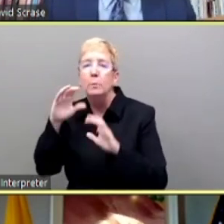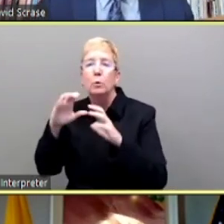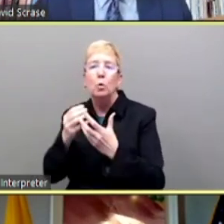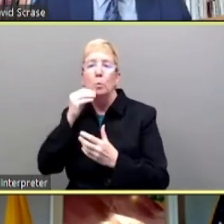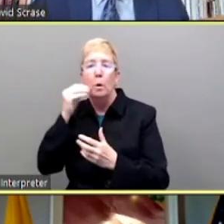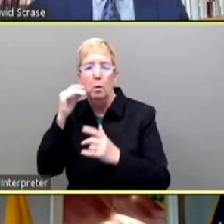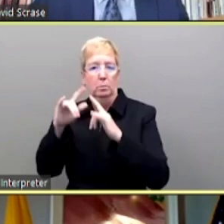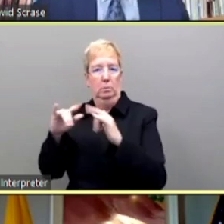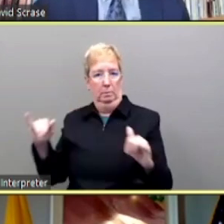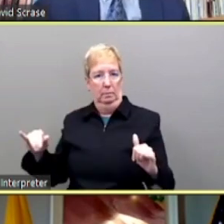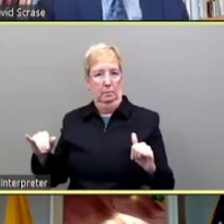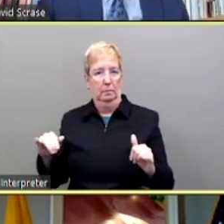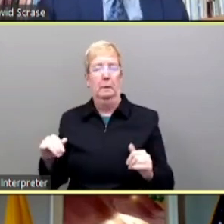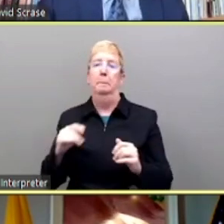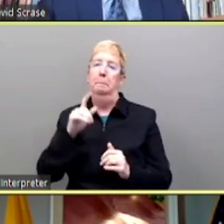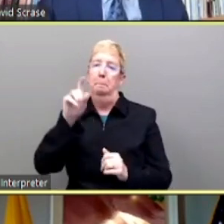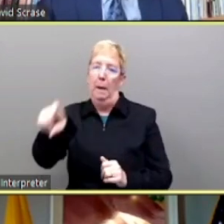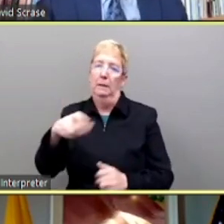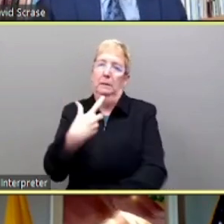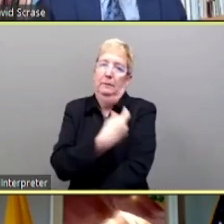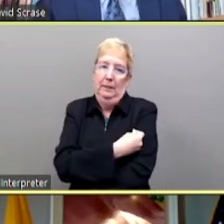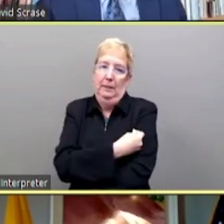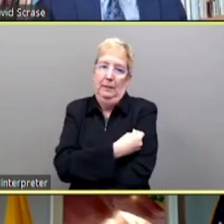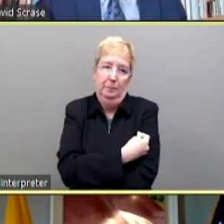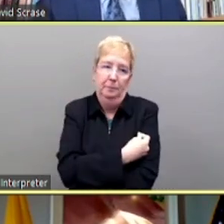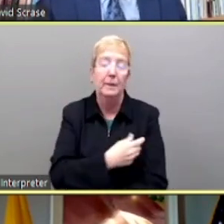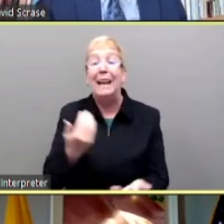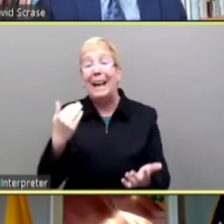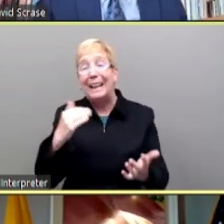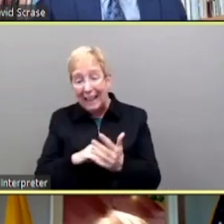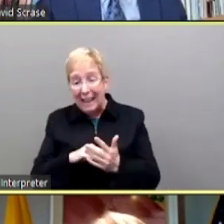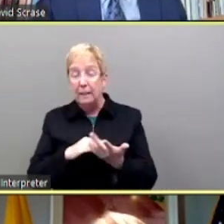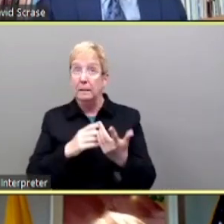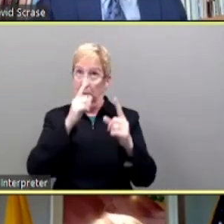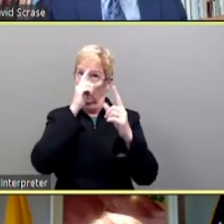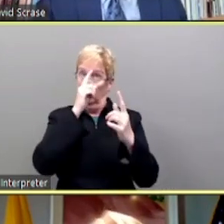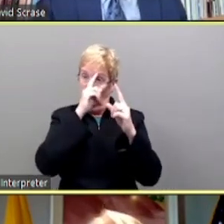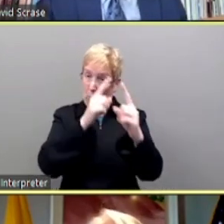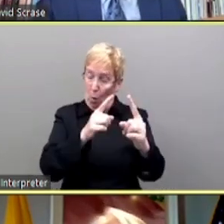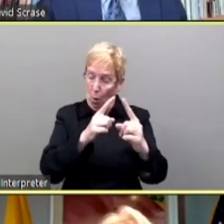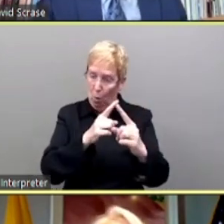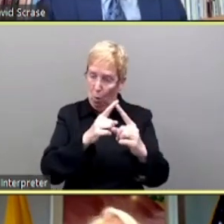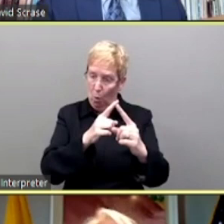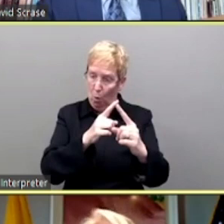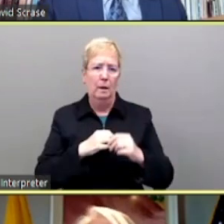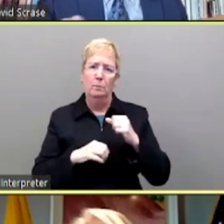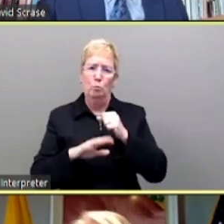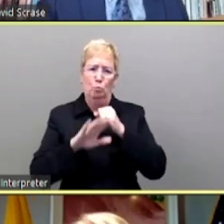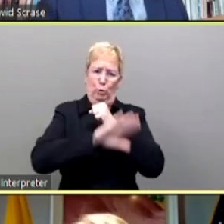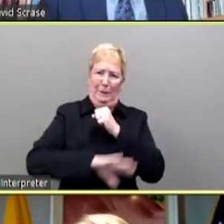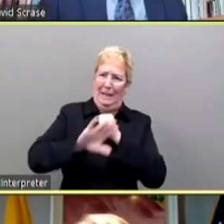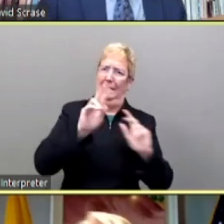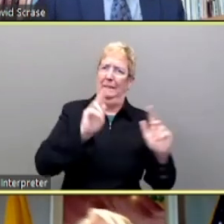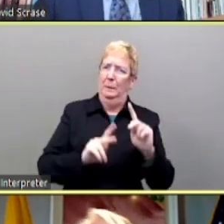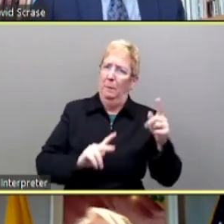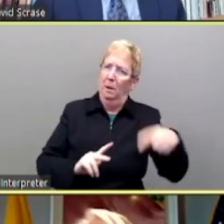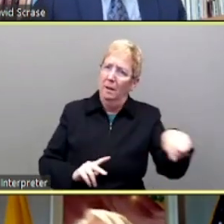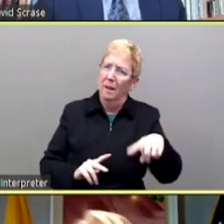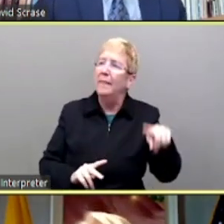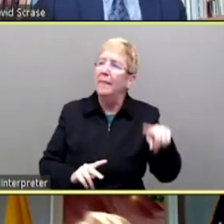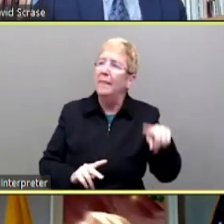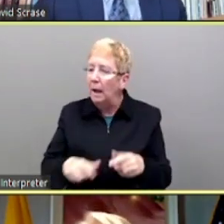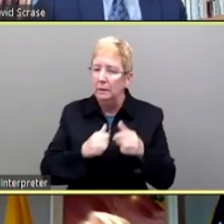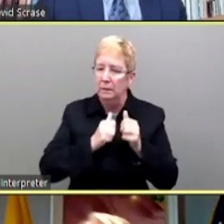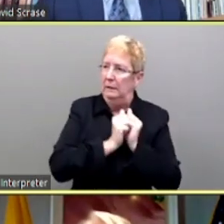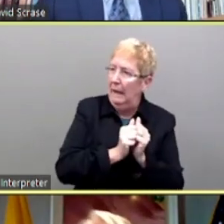see the issue is protecting folks who are required to be together or live together or be